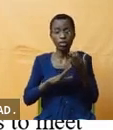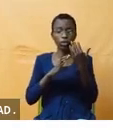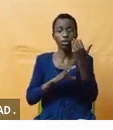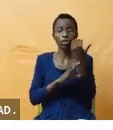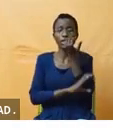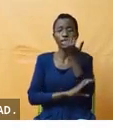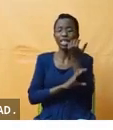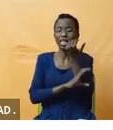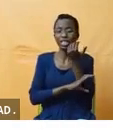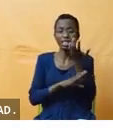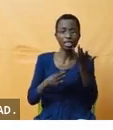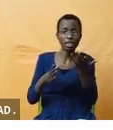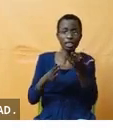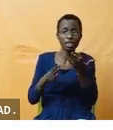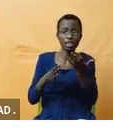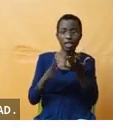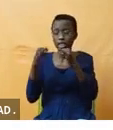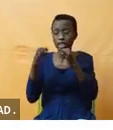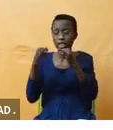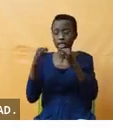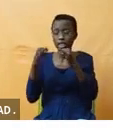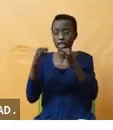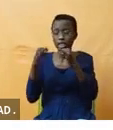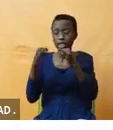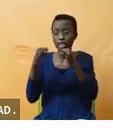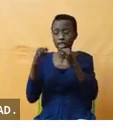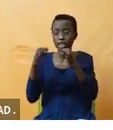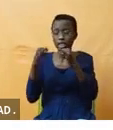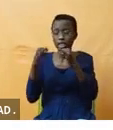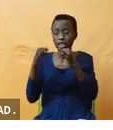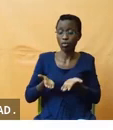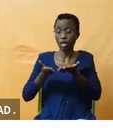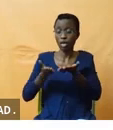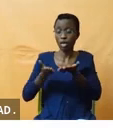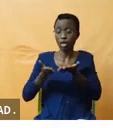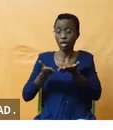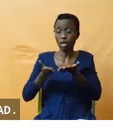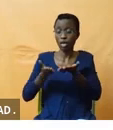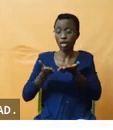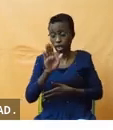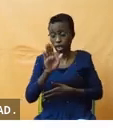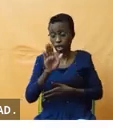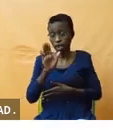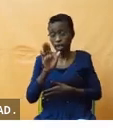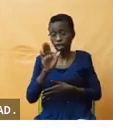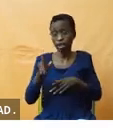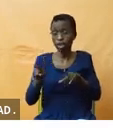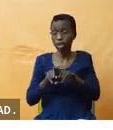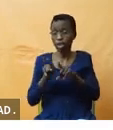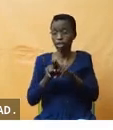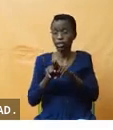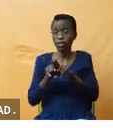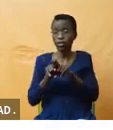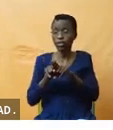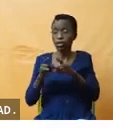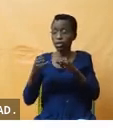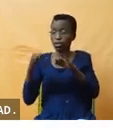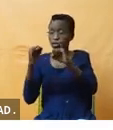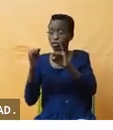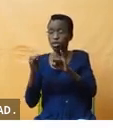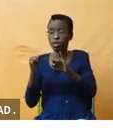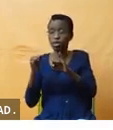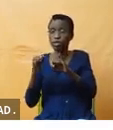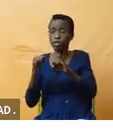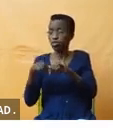countries trying to raise or increase their tax base, or deepen their tax base just to try and cover some of these